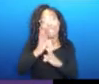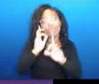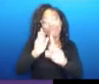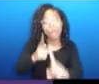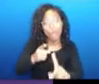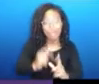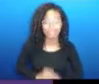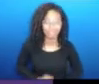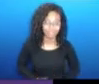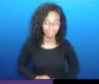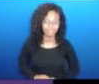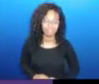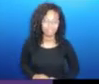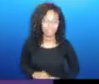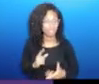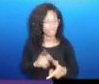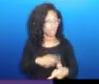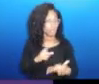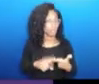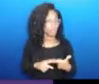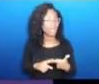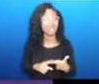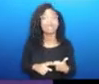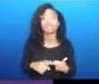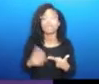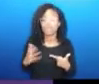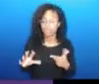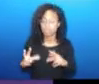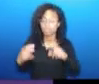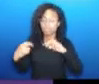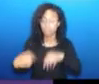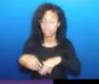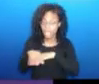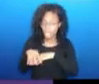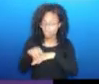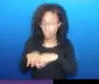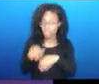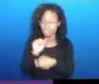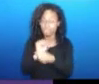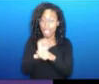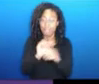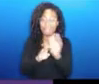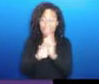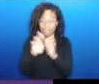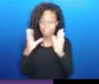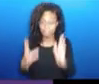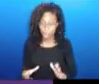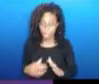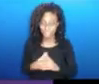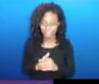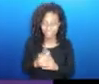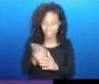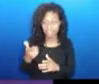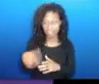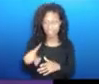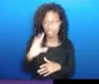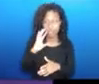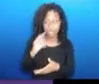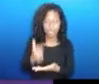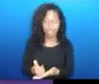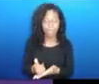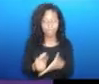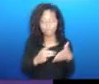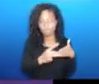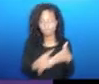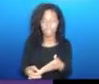Then you will meet with an employment counselor or job developer. They will help you direct to